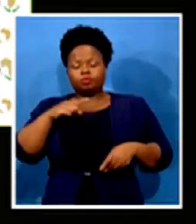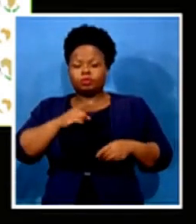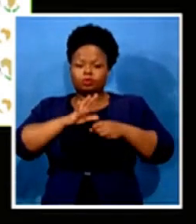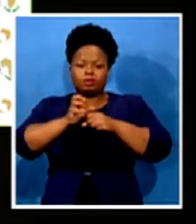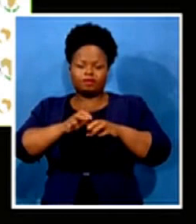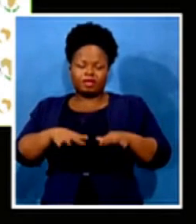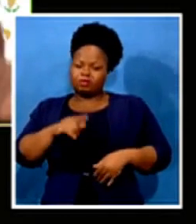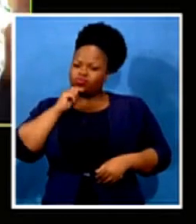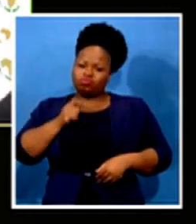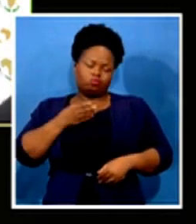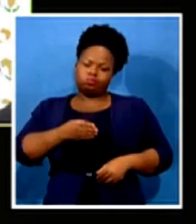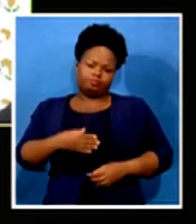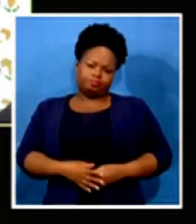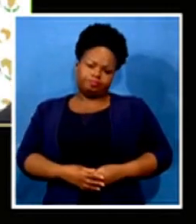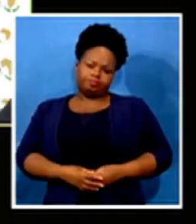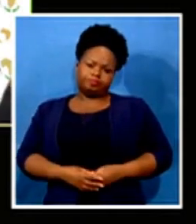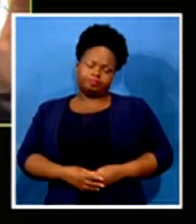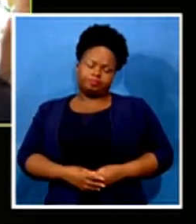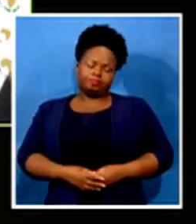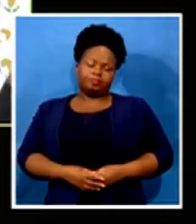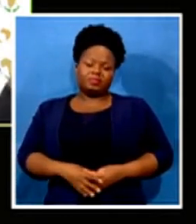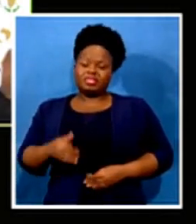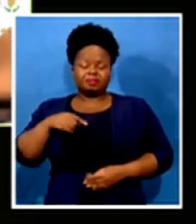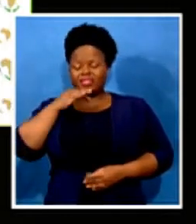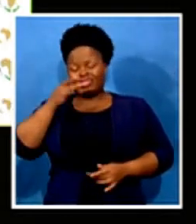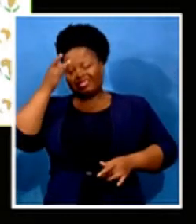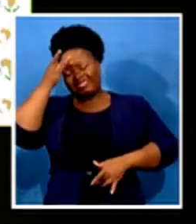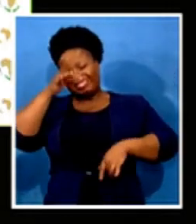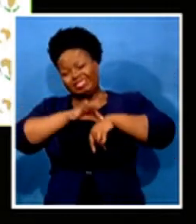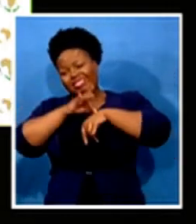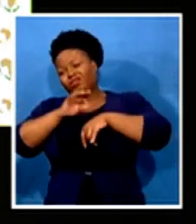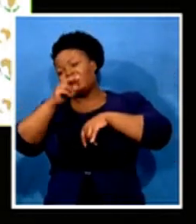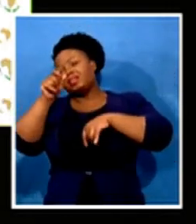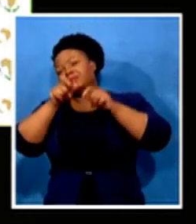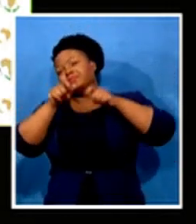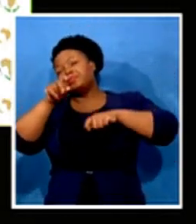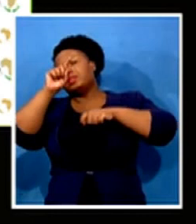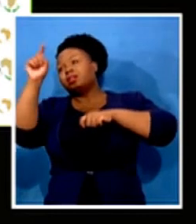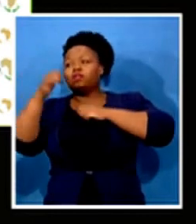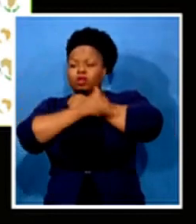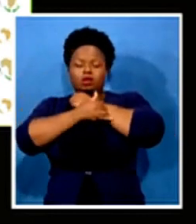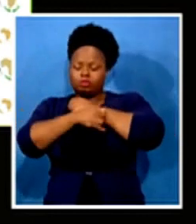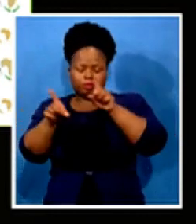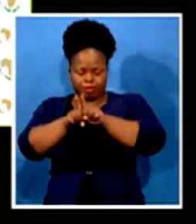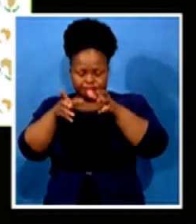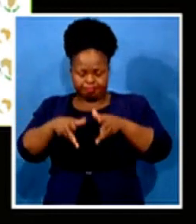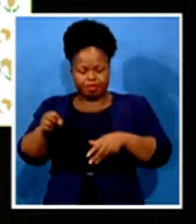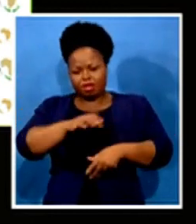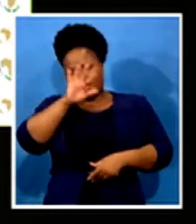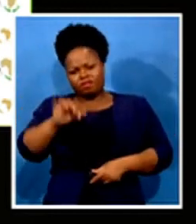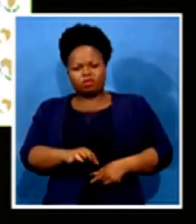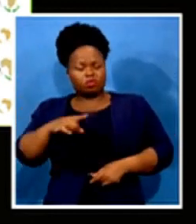reality. It's not just a disease for somebody else or some other countries. There it is in Africa. You heard the number of death rates increasing on our